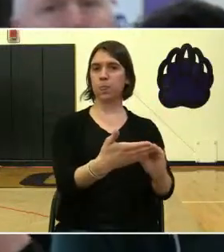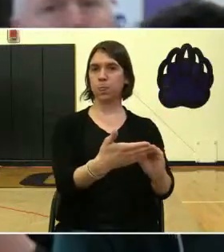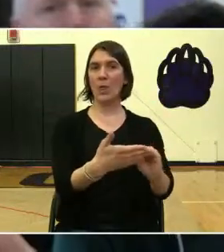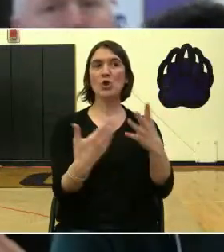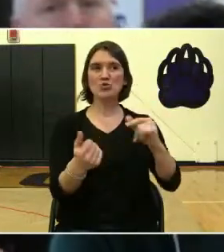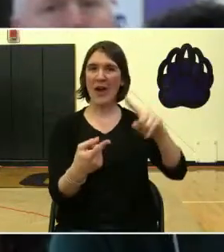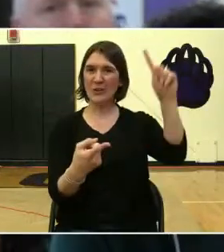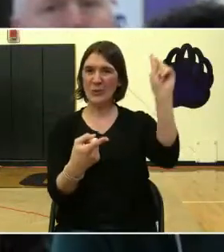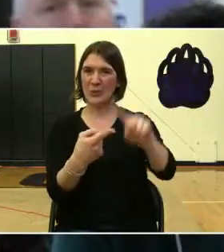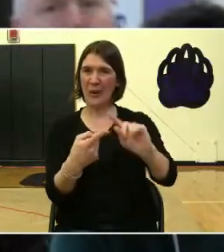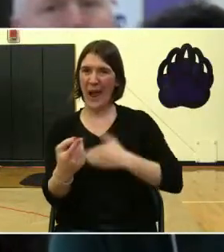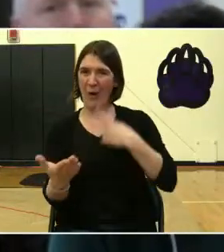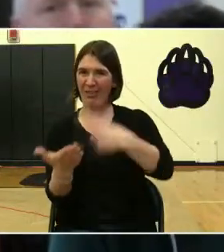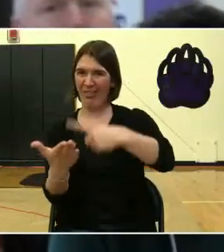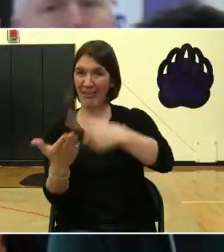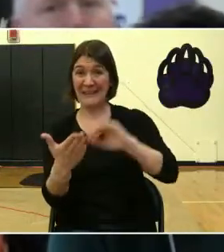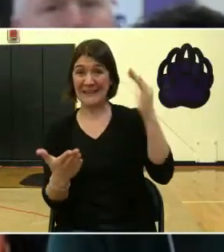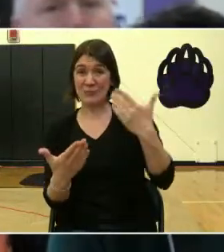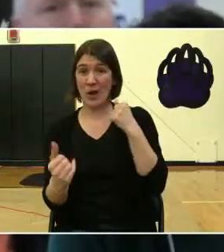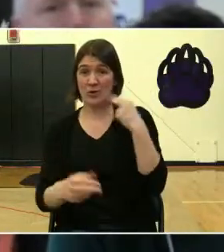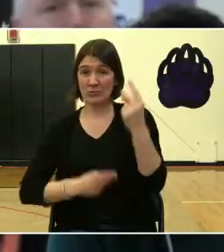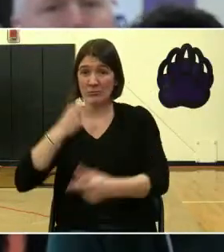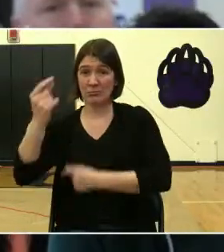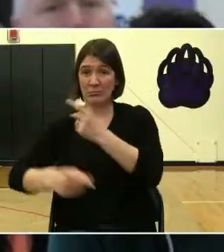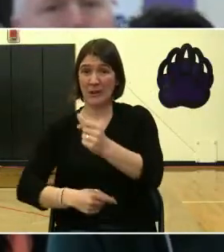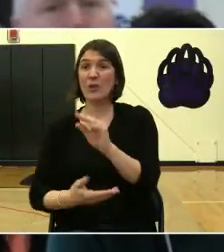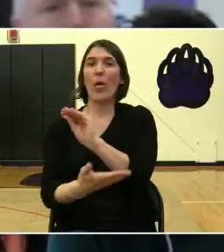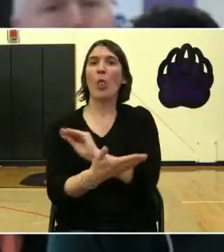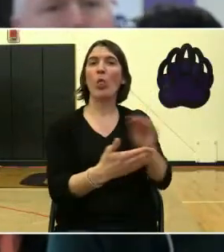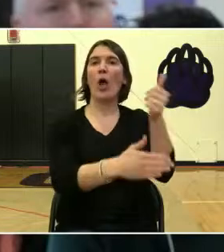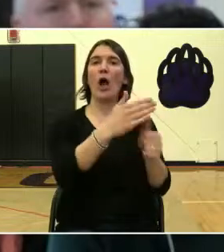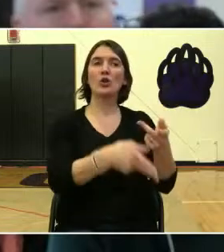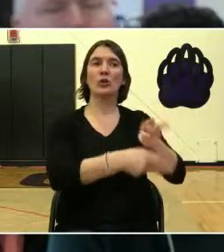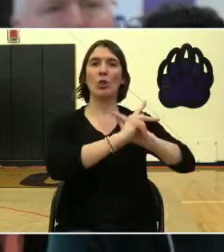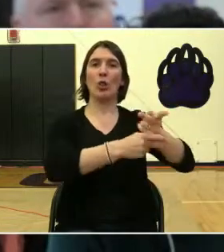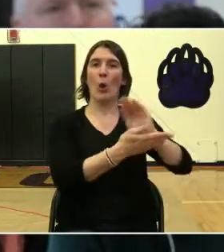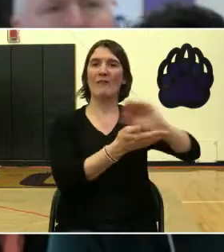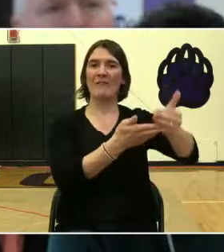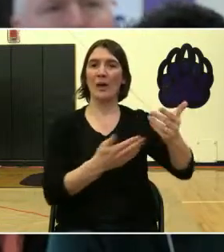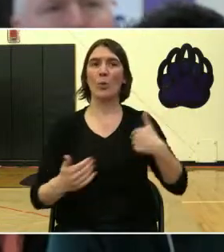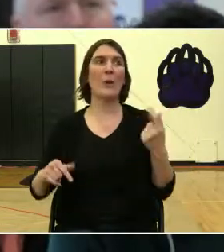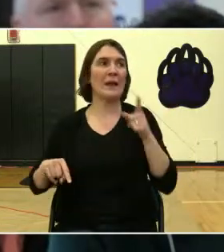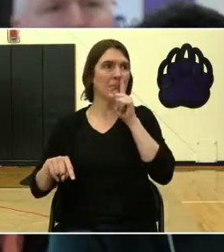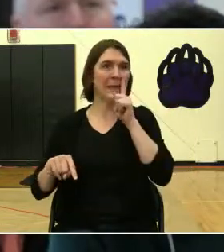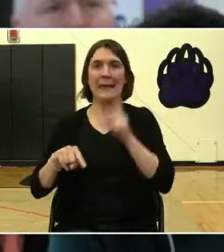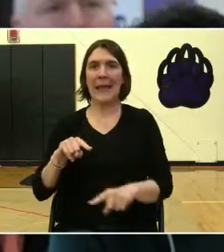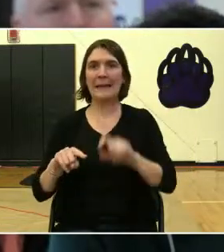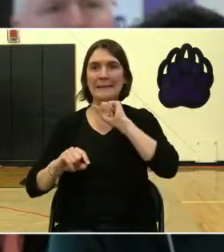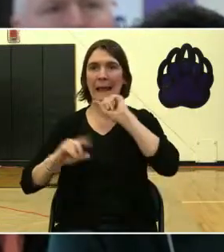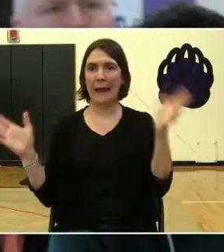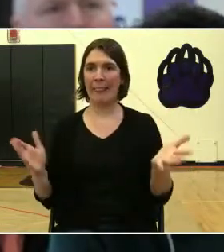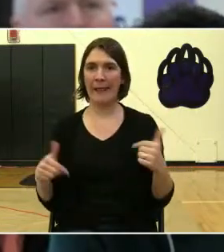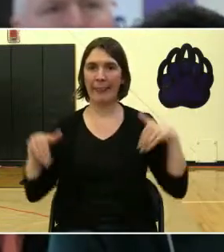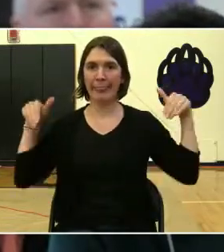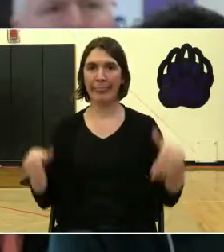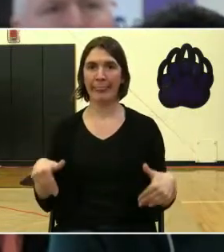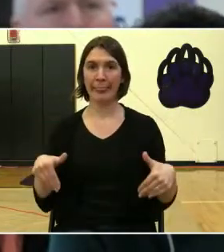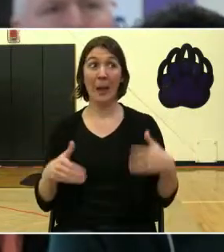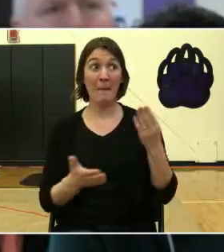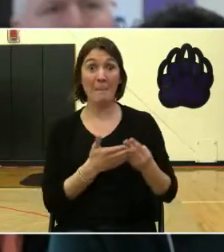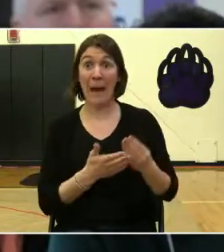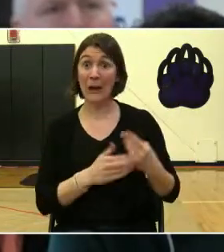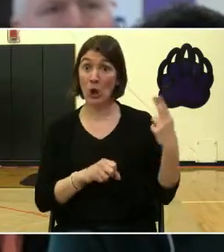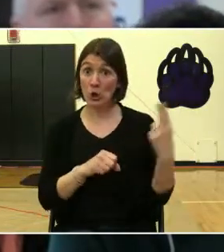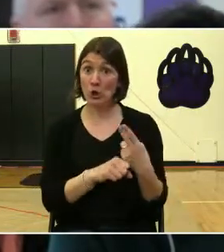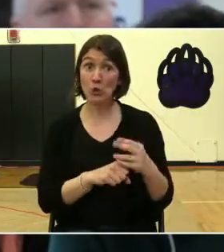debate um in part maybe and put it in the revolving Loan Fund so we now have no say in terms of how if and how that money